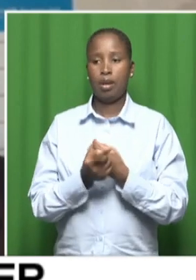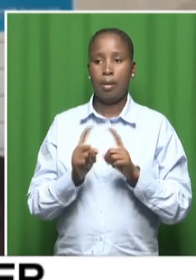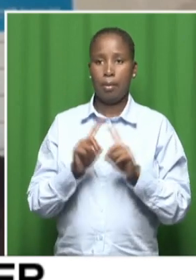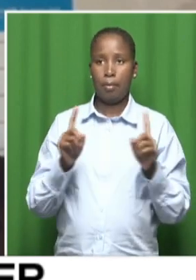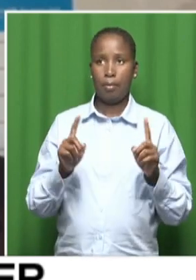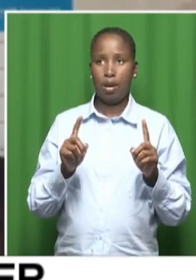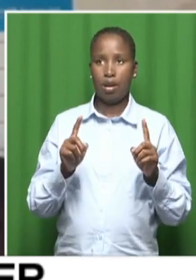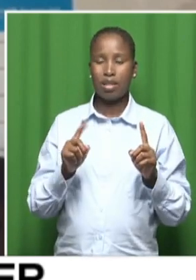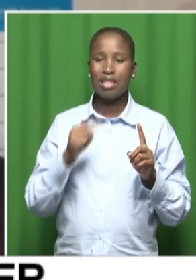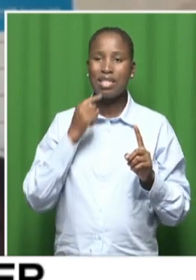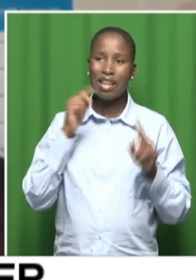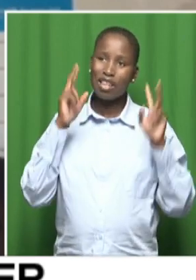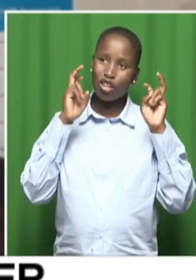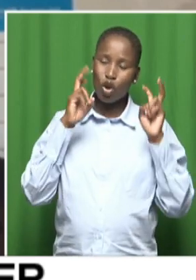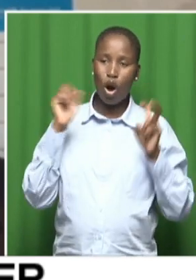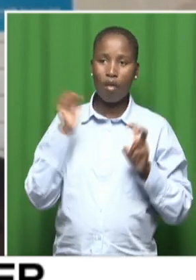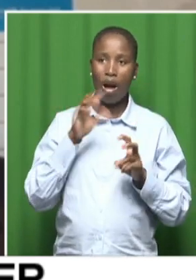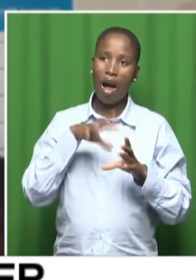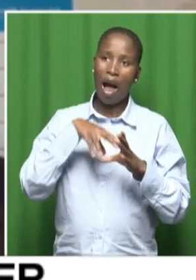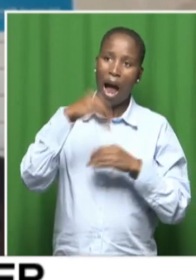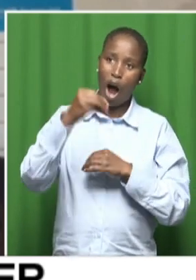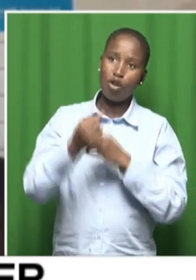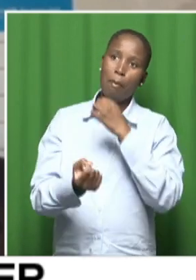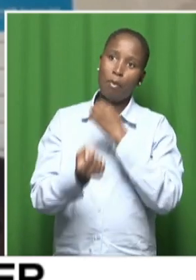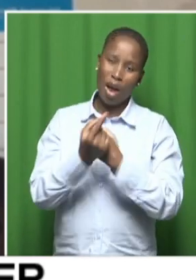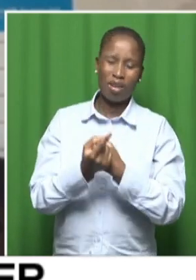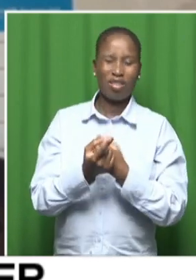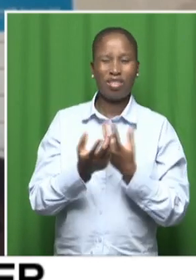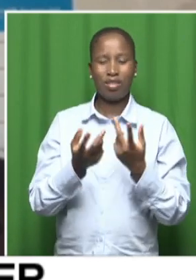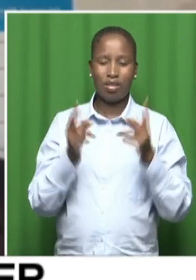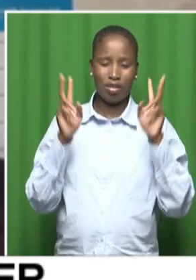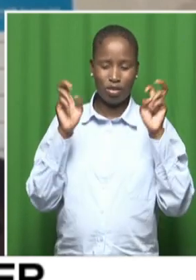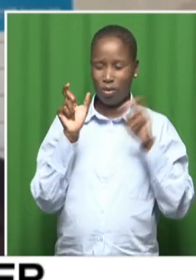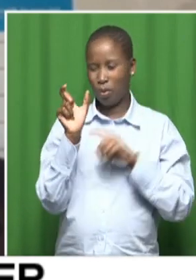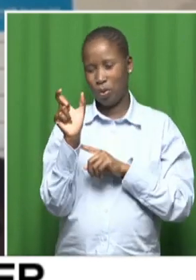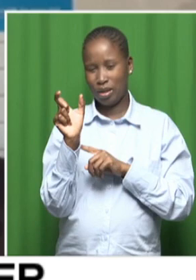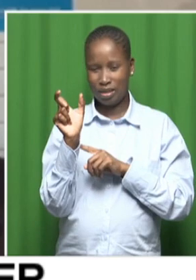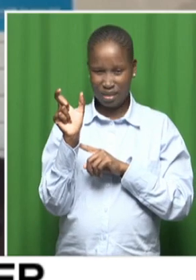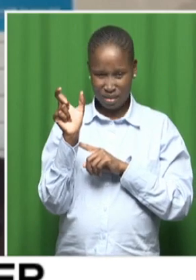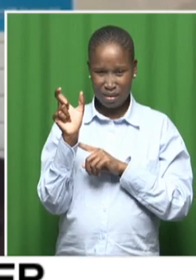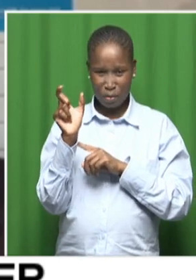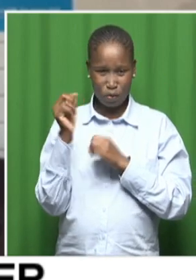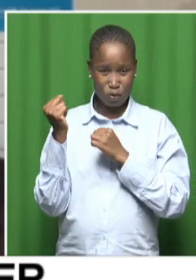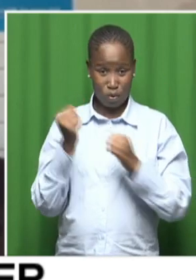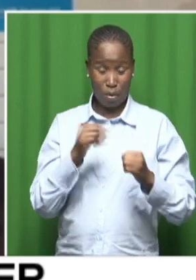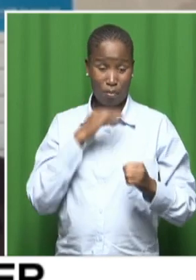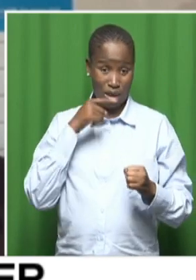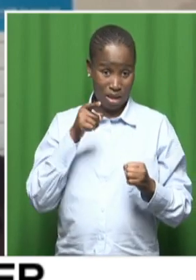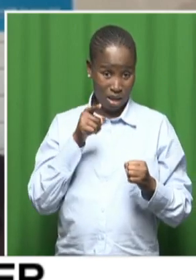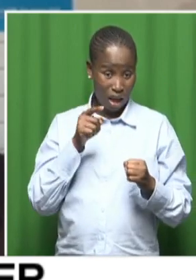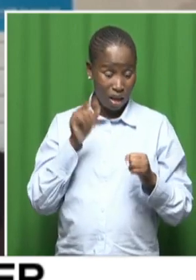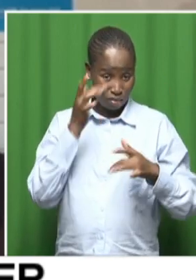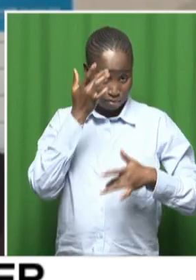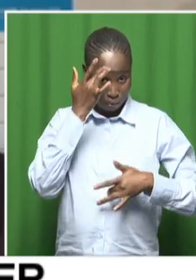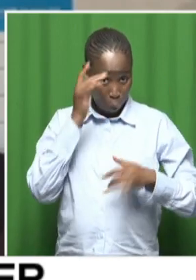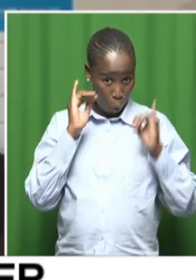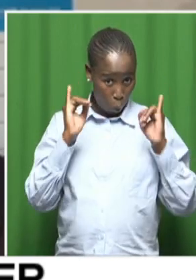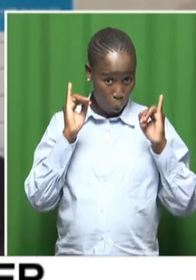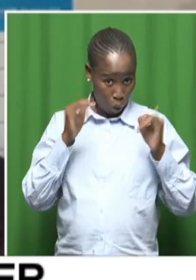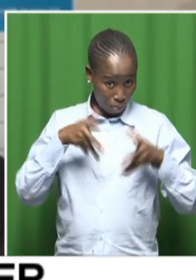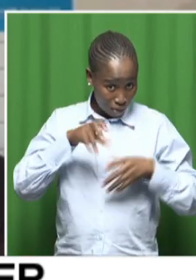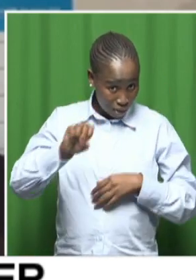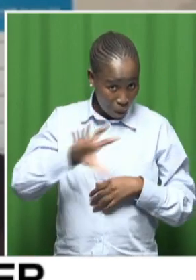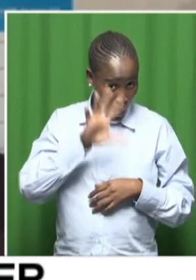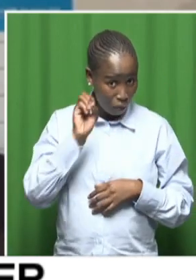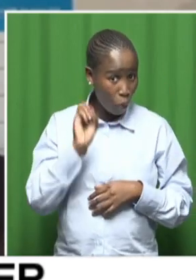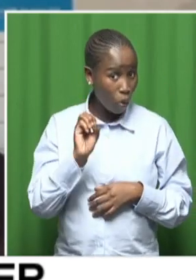to the word outbreak? And perhaps you can paint a picture of how dire the situation is in South Africa. Yeah, Sean. No, thanks so